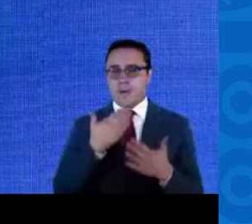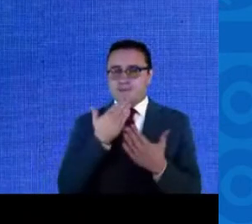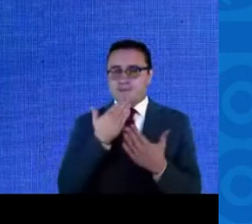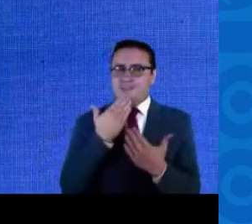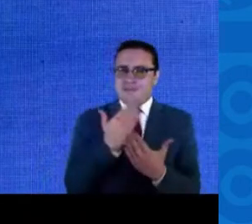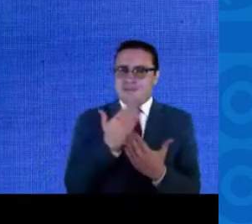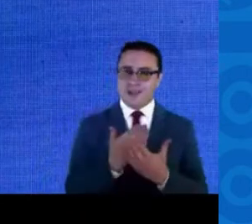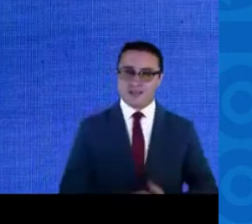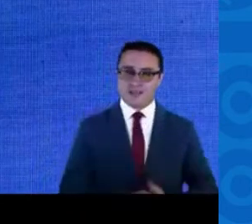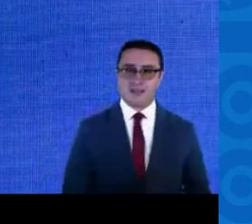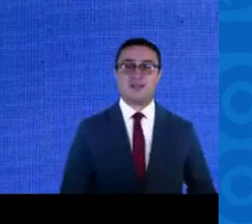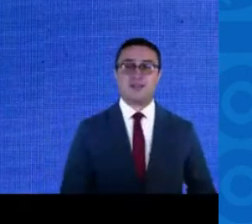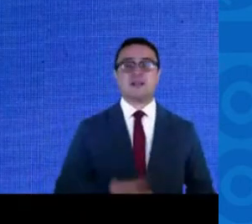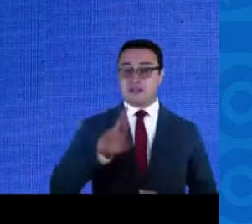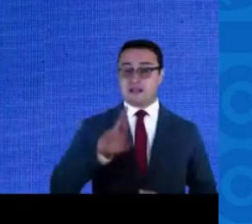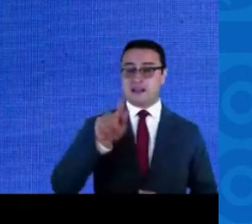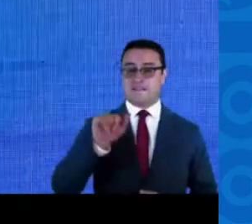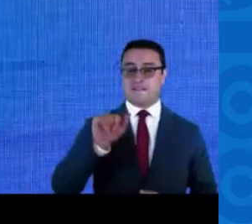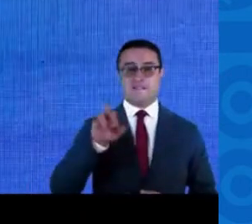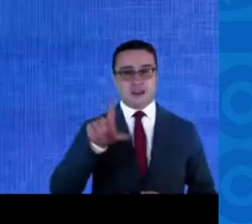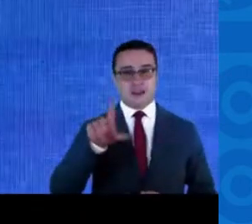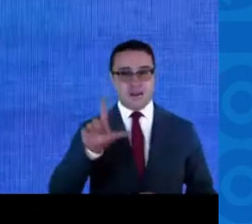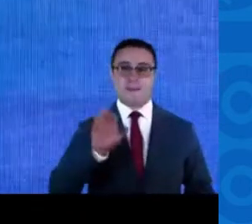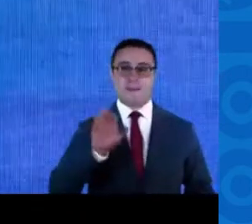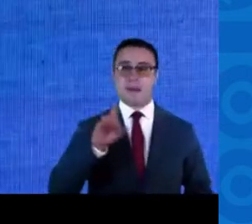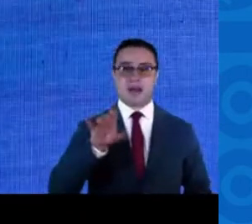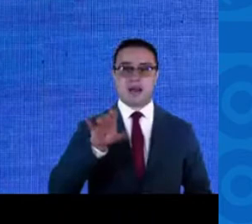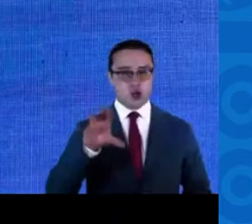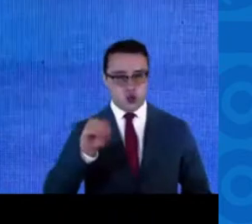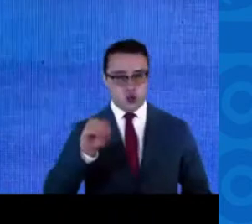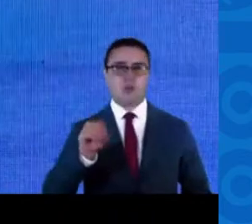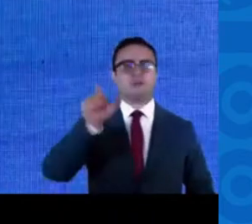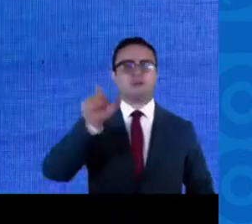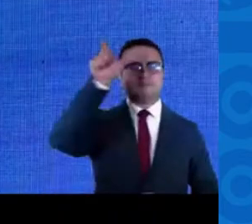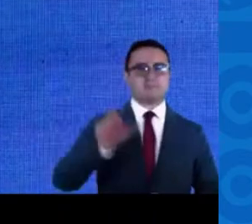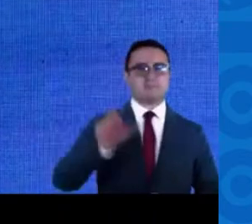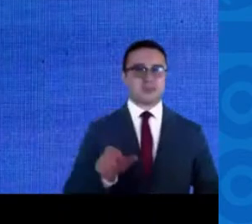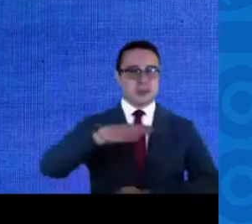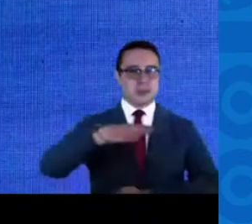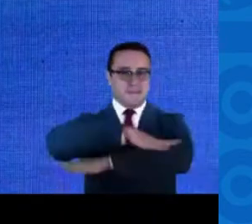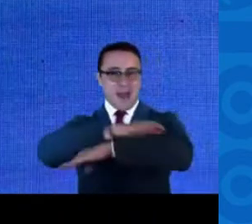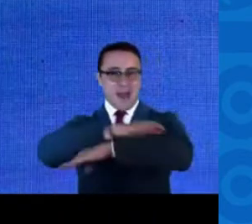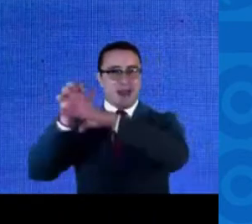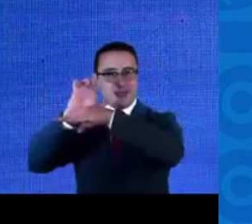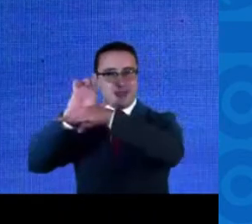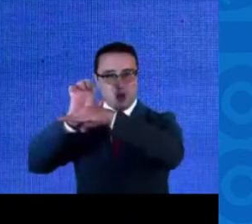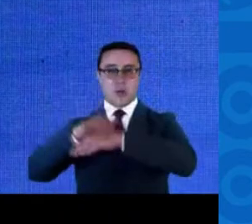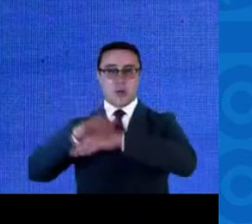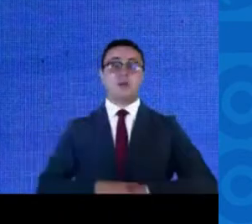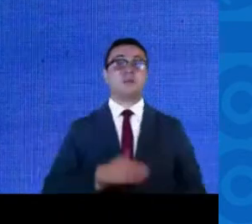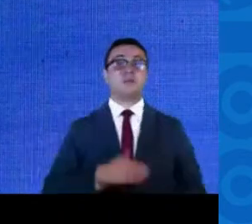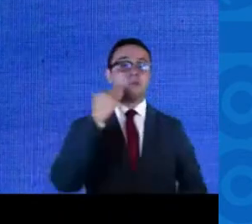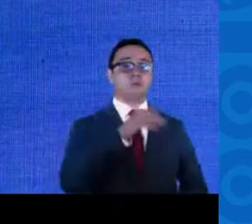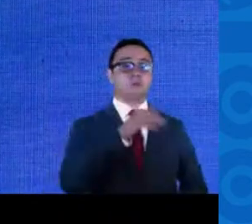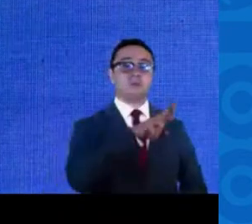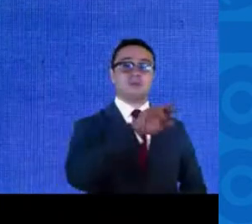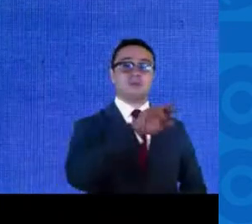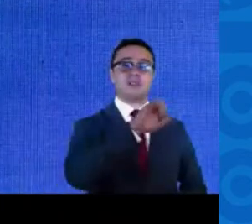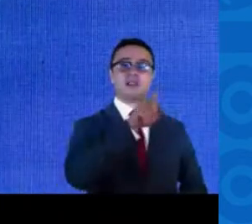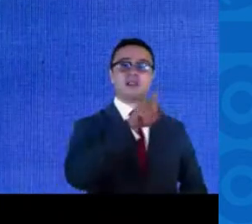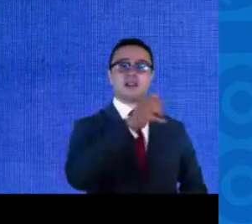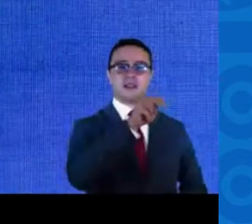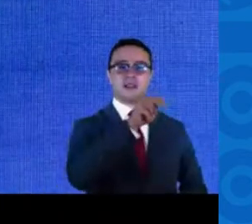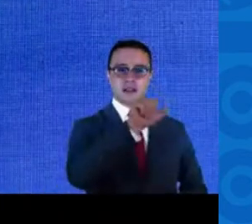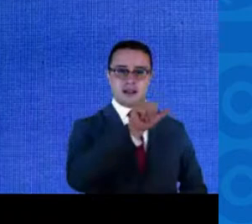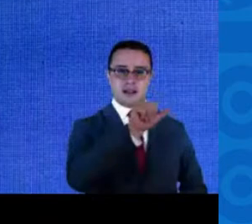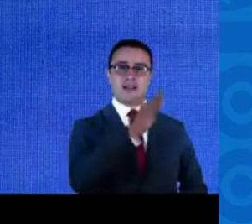this partnership. I wish to thank Mr. Rafael Pardo Paredes, the ambassador of the Republic of Ecuador,